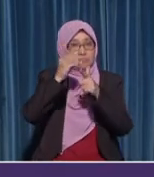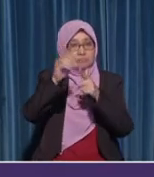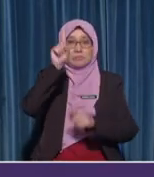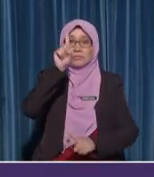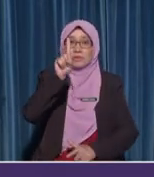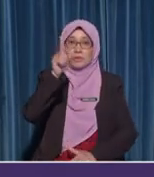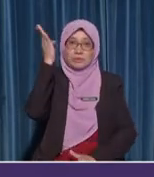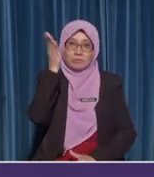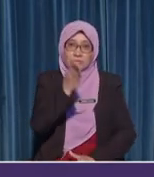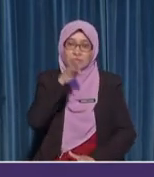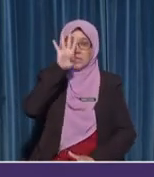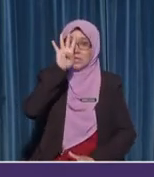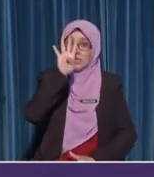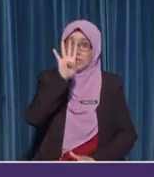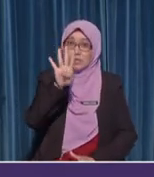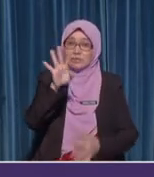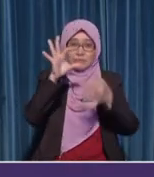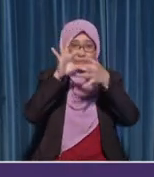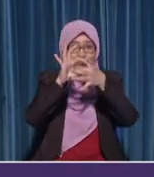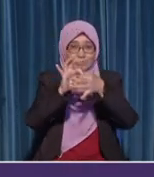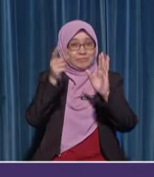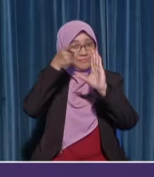1/4 of the clock face.